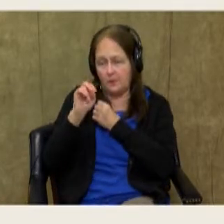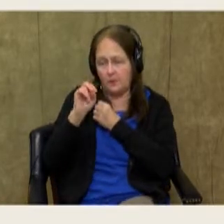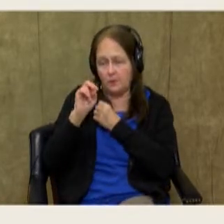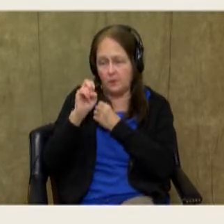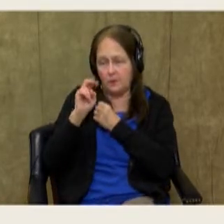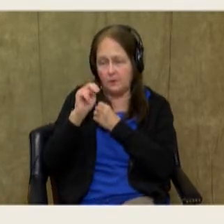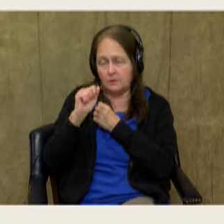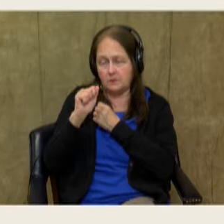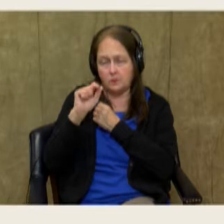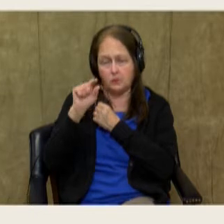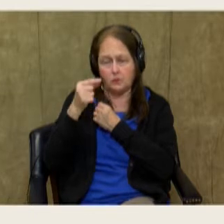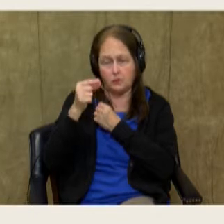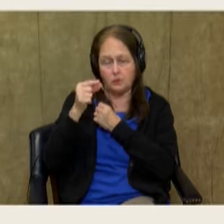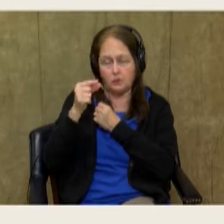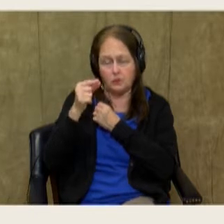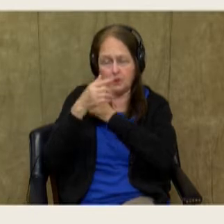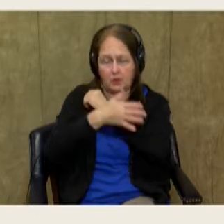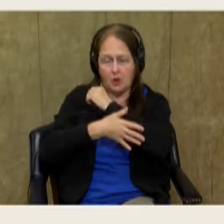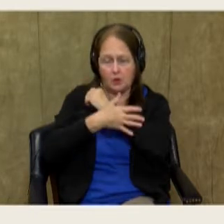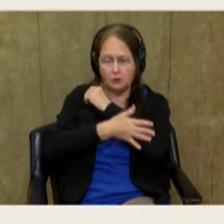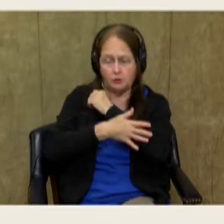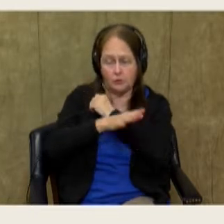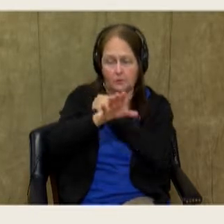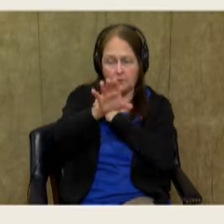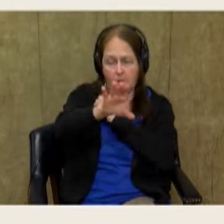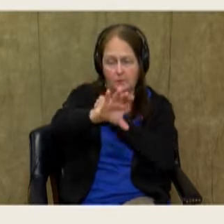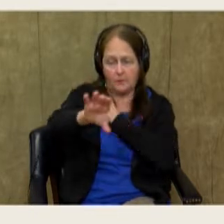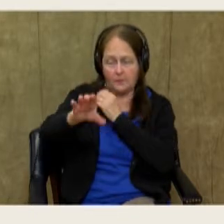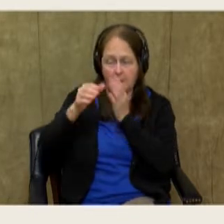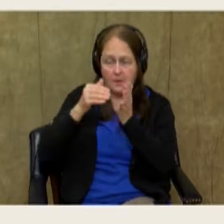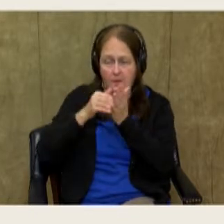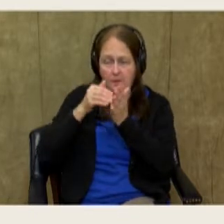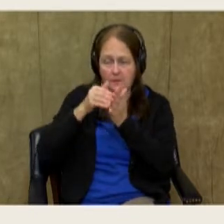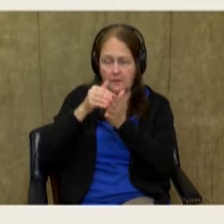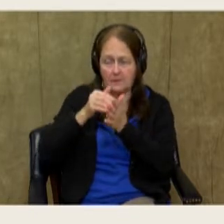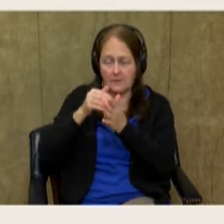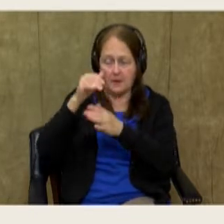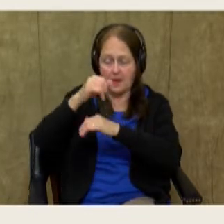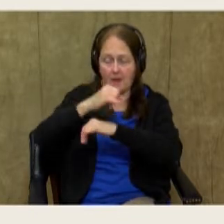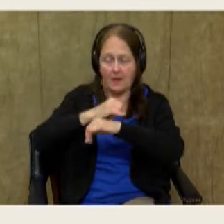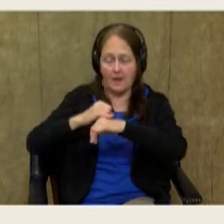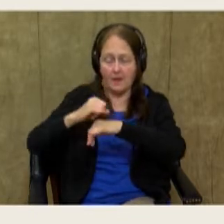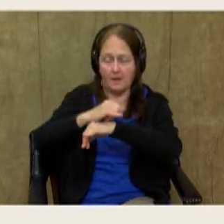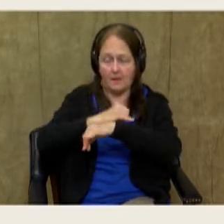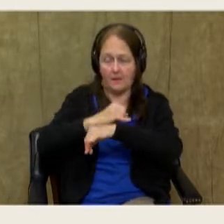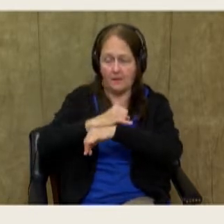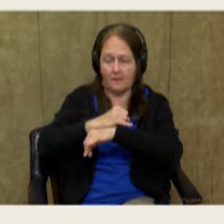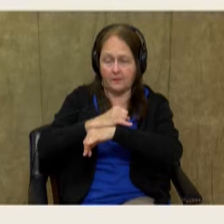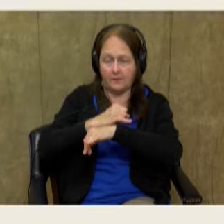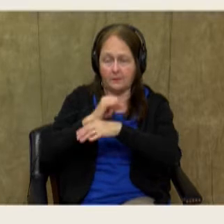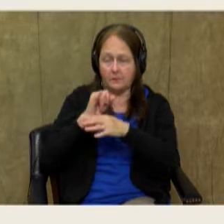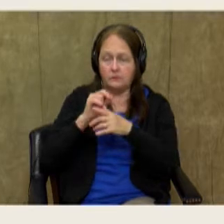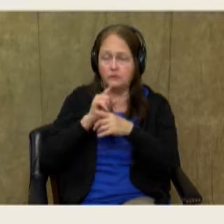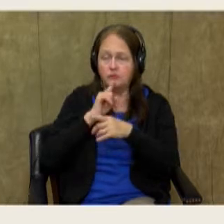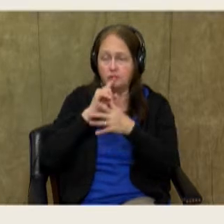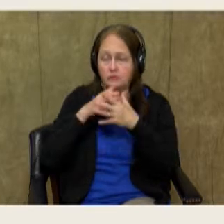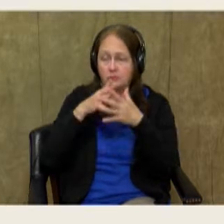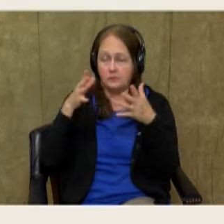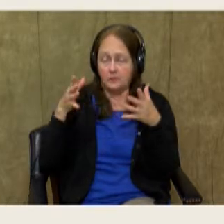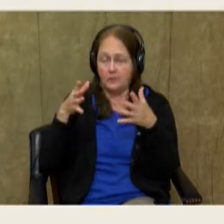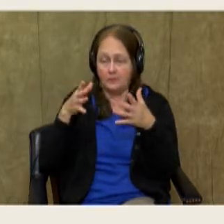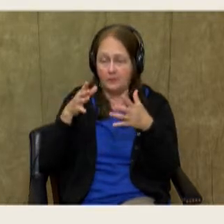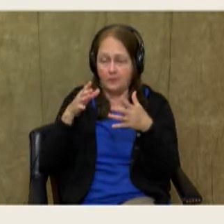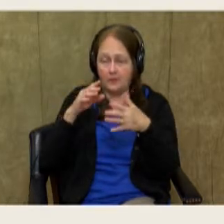country in green. Look at that huge country made up of thousands of islands. So this is a good example of an archipelago. We have